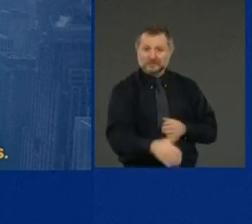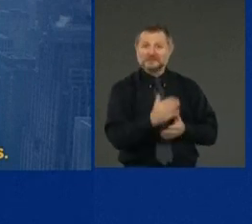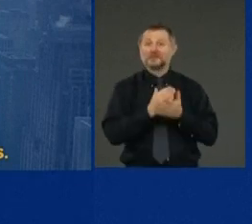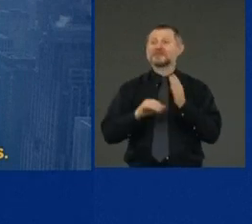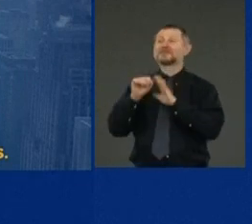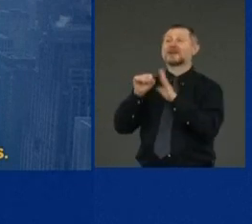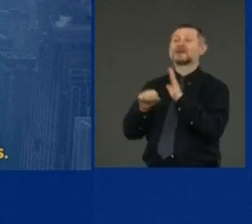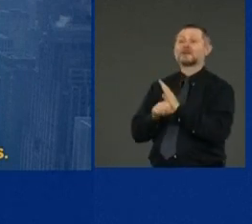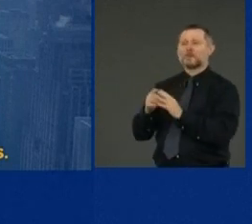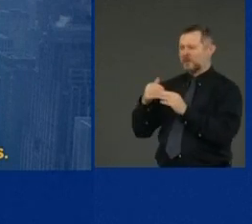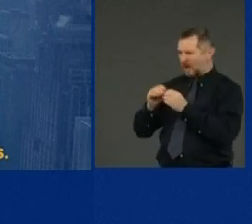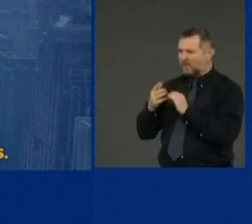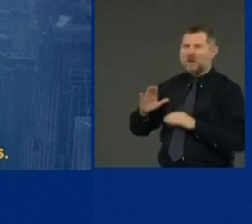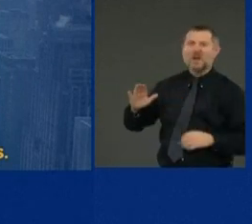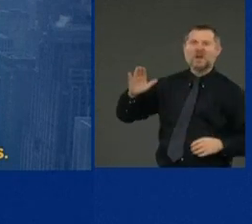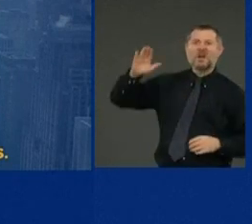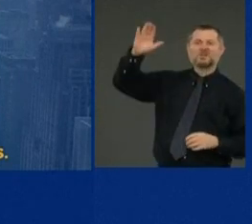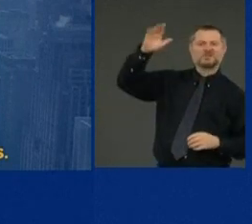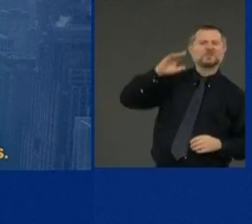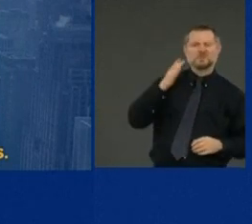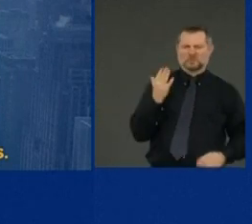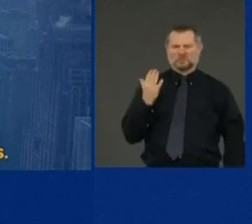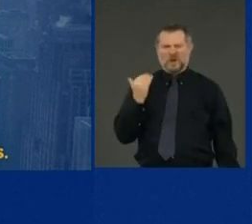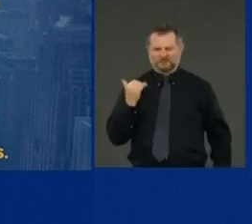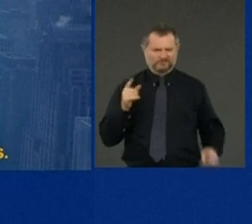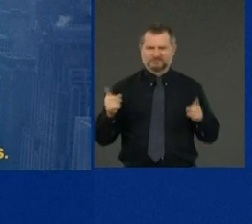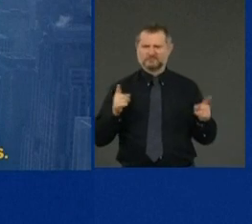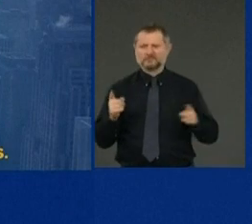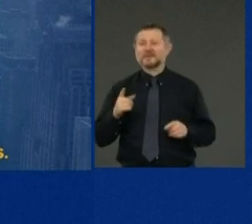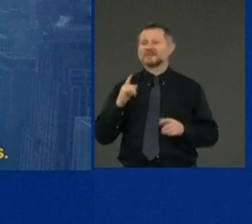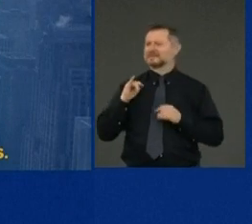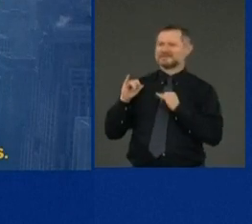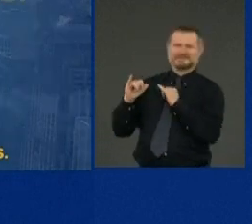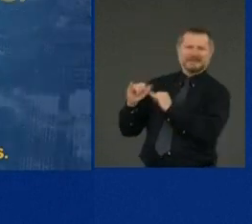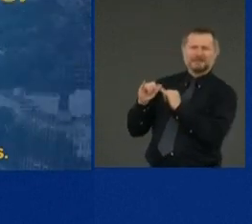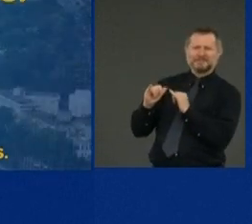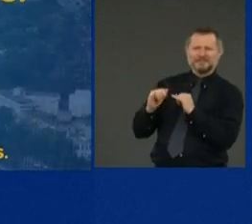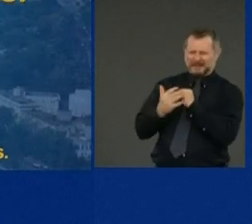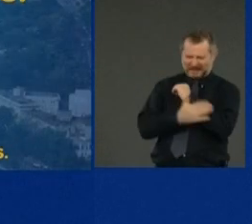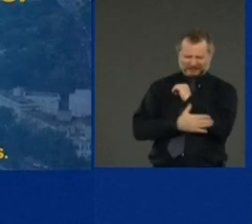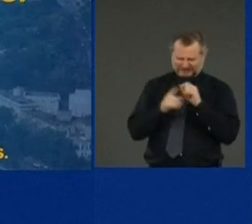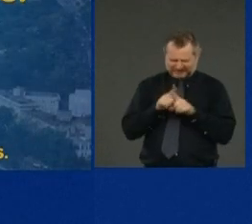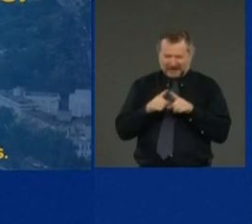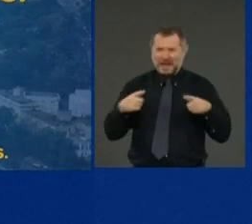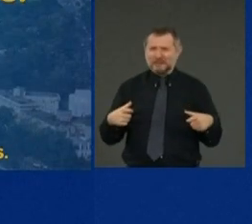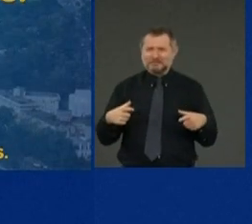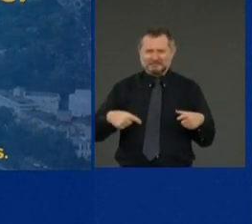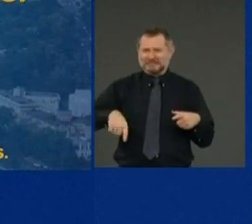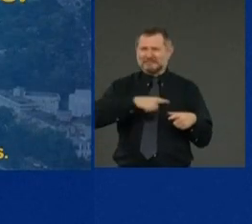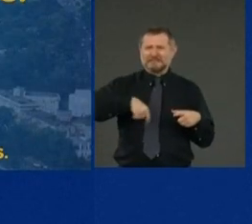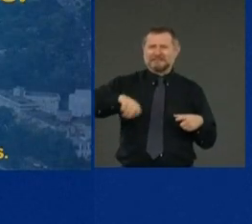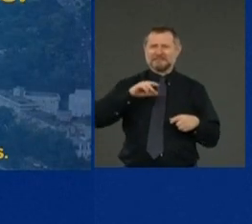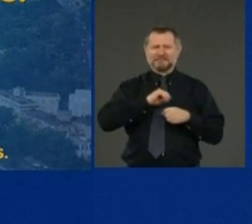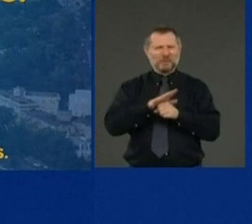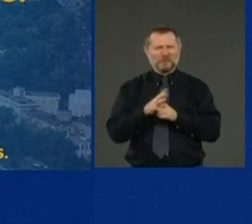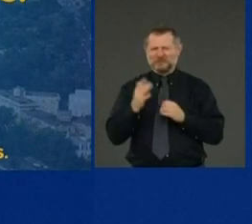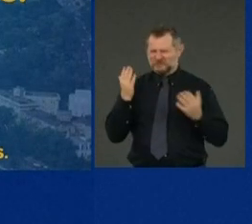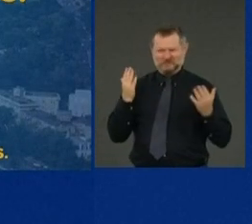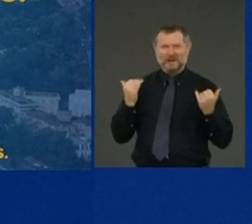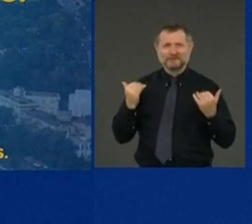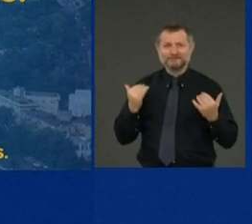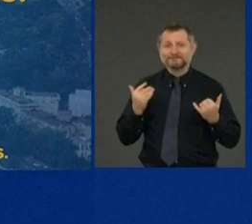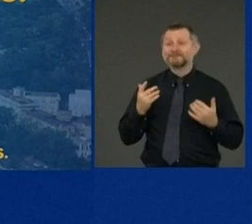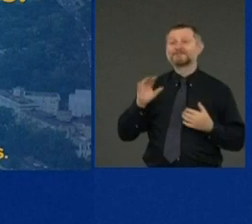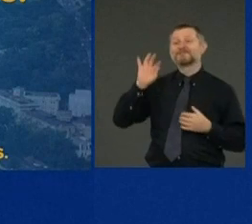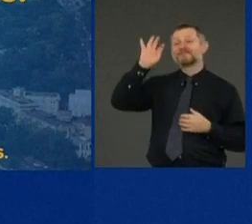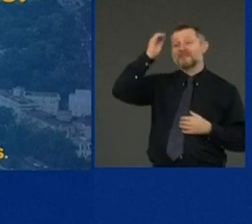up. Why? Same country, same virus. Why? The federal